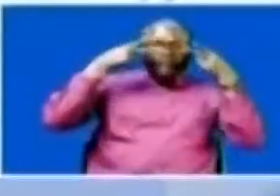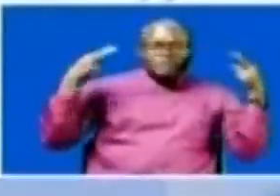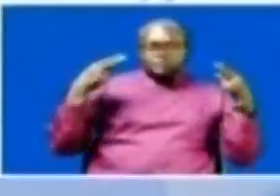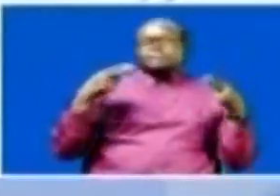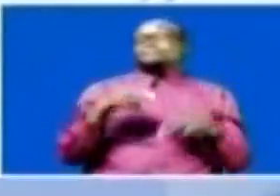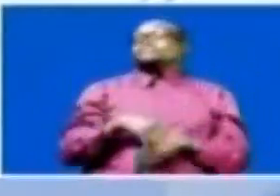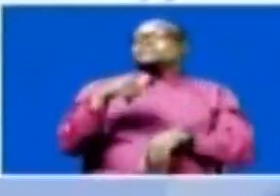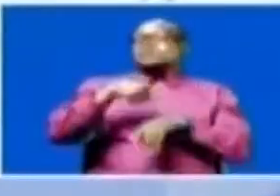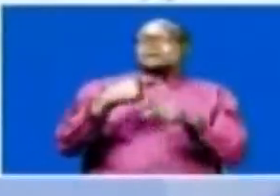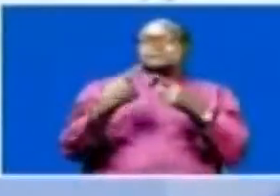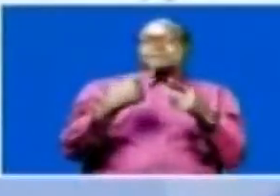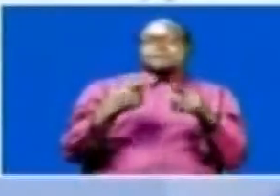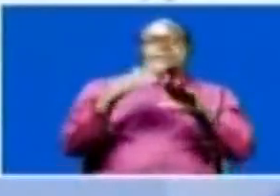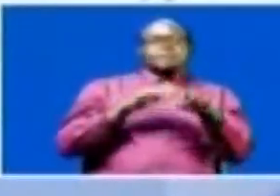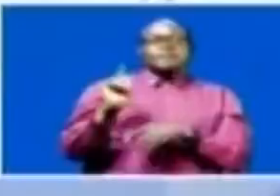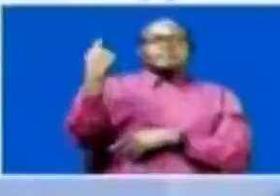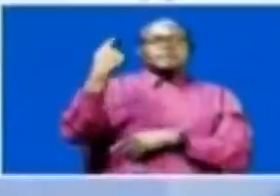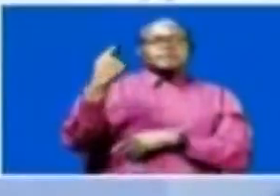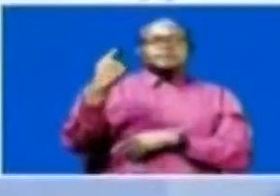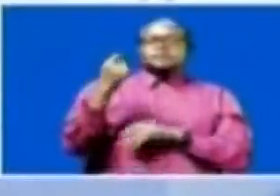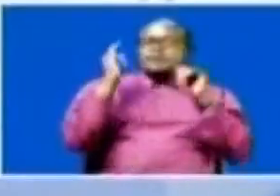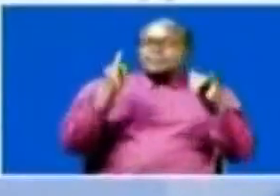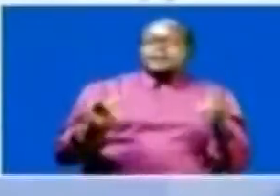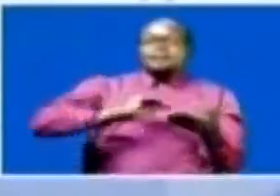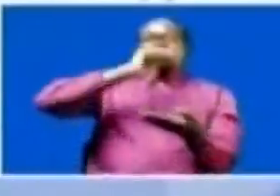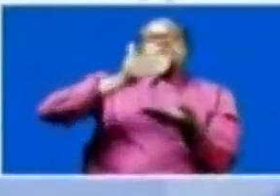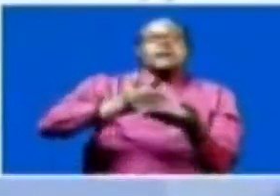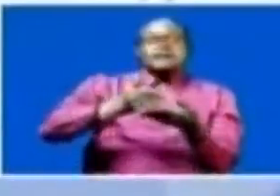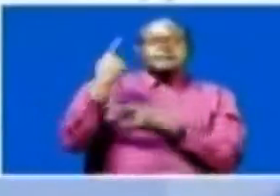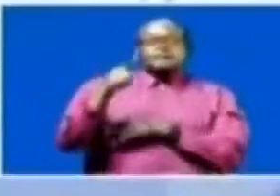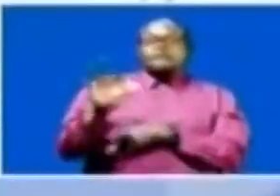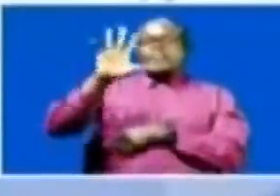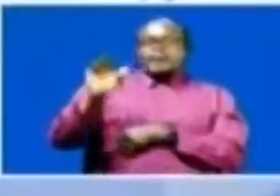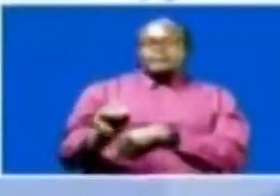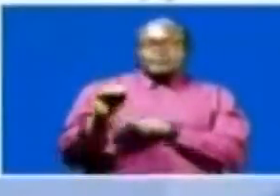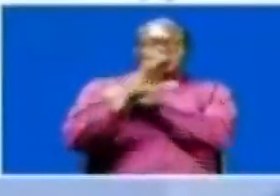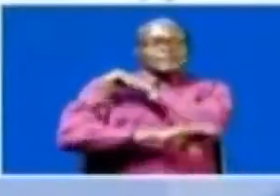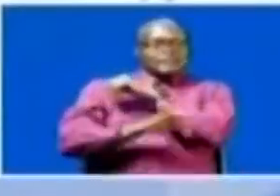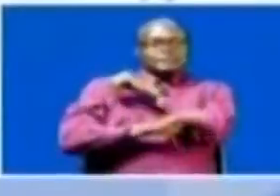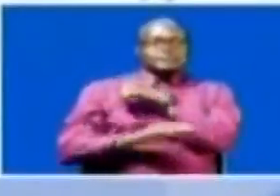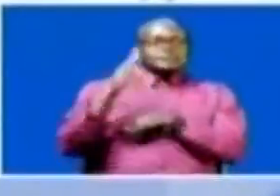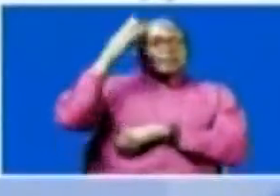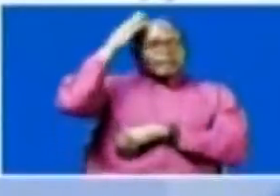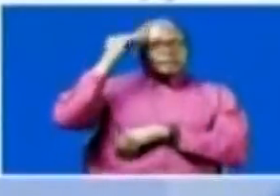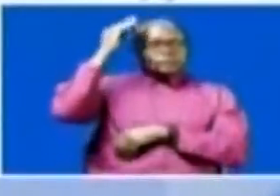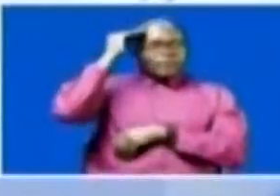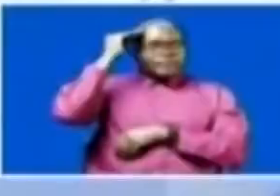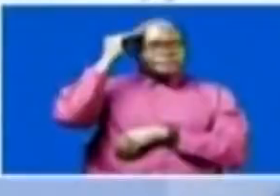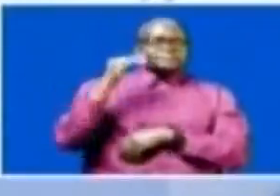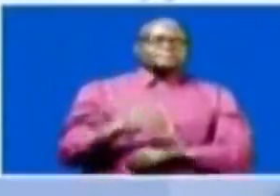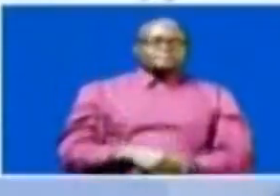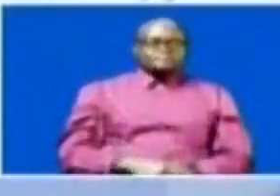of President Uhuru Kenyatta, May announced a new funding package for the African mission in Somalia, as Duncan Haimba now